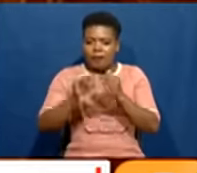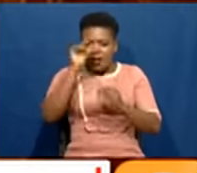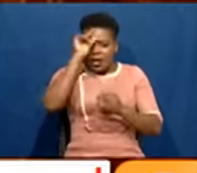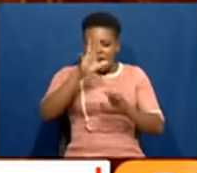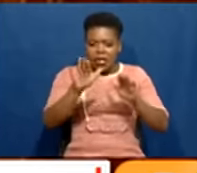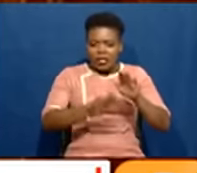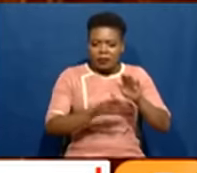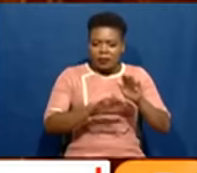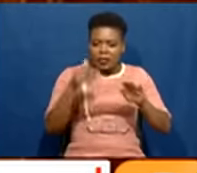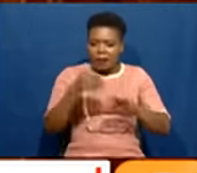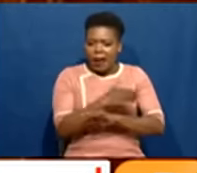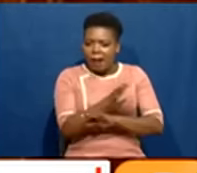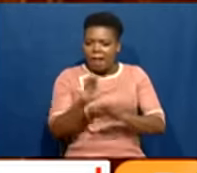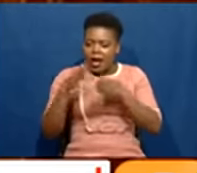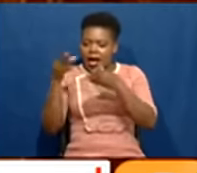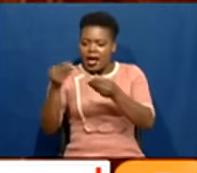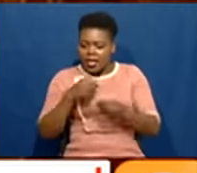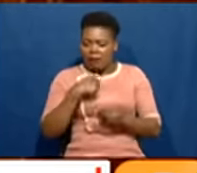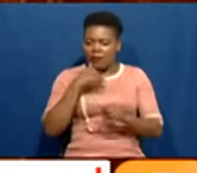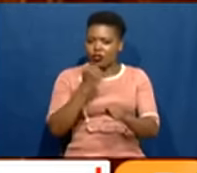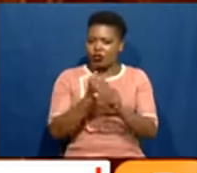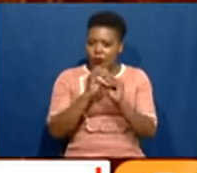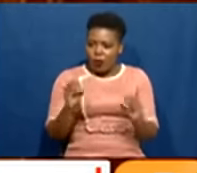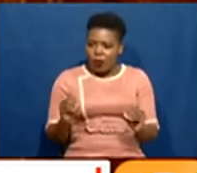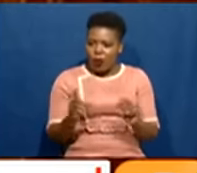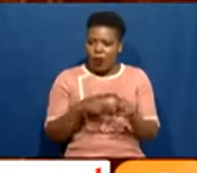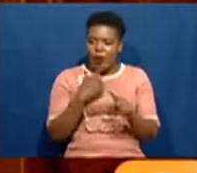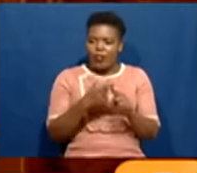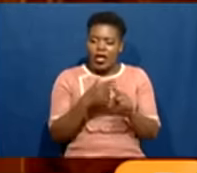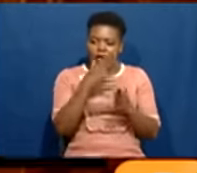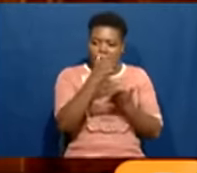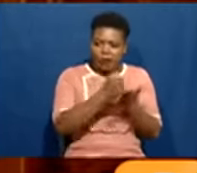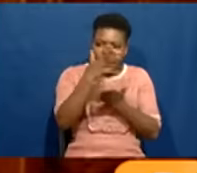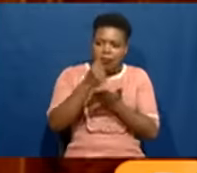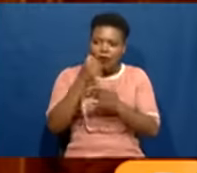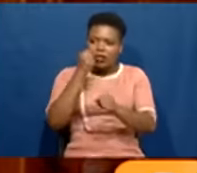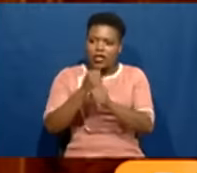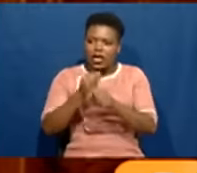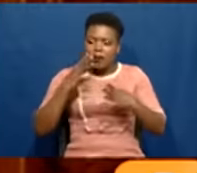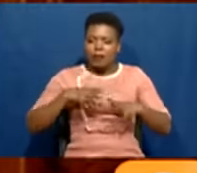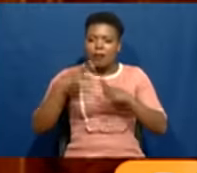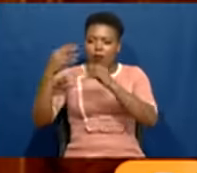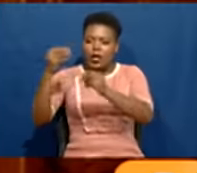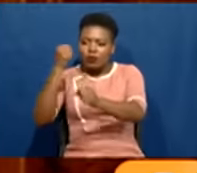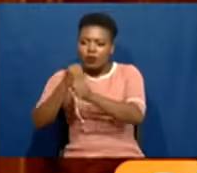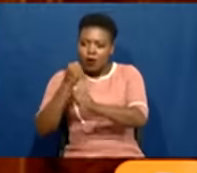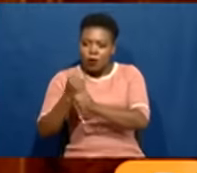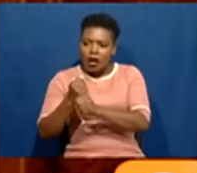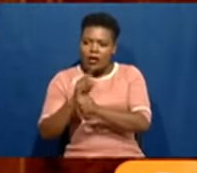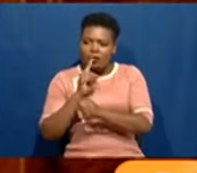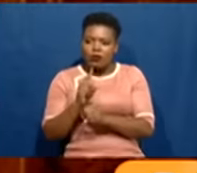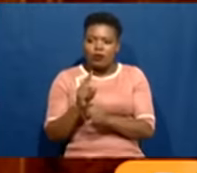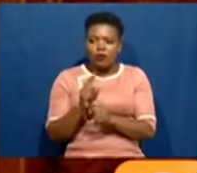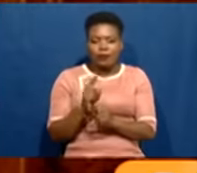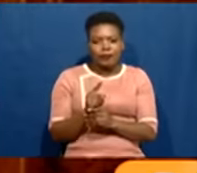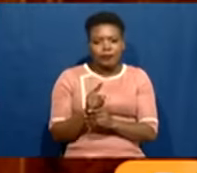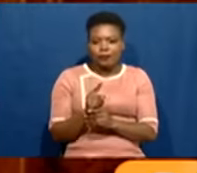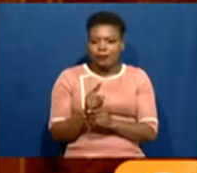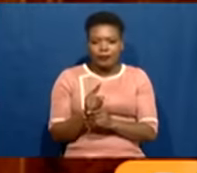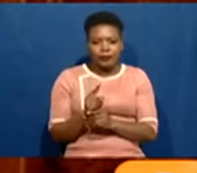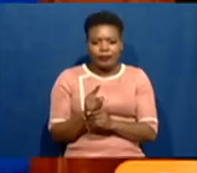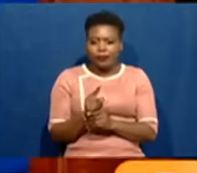I did not secure the opportunity, recruitment was done, people reported. So it was